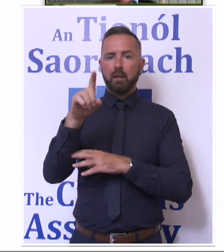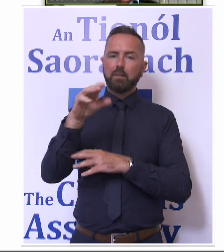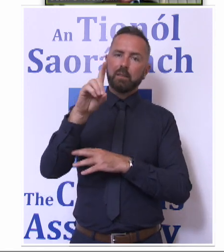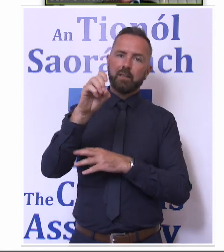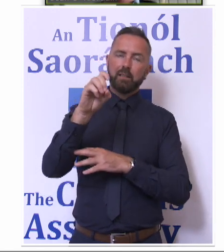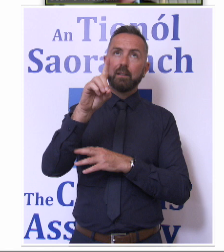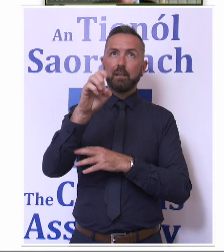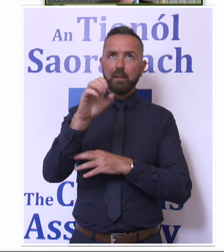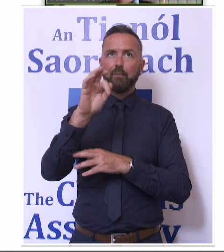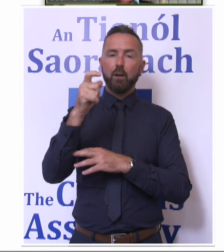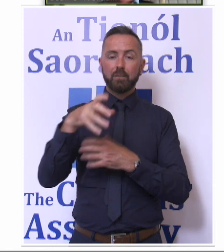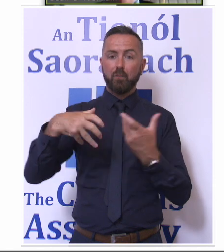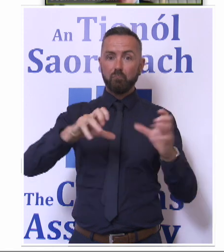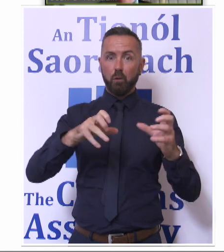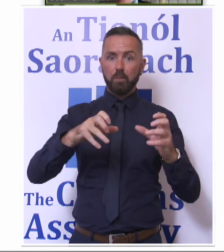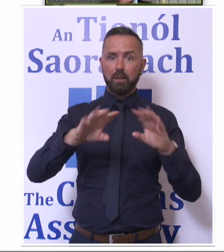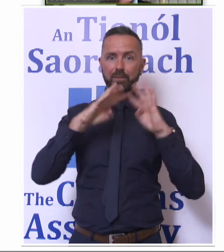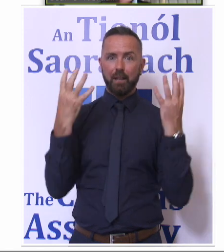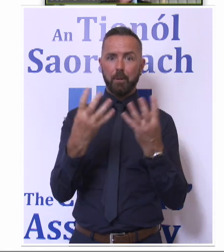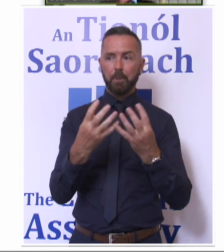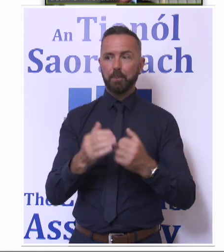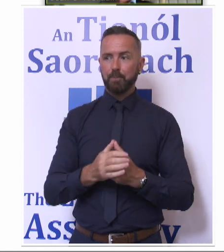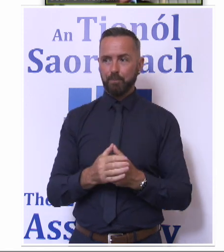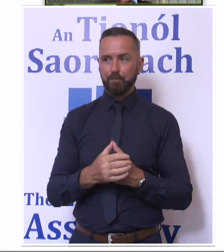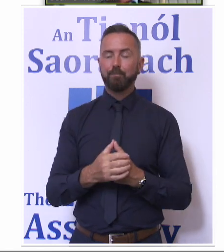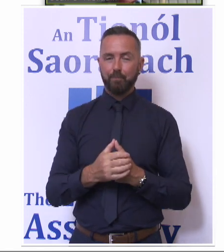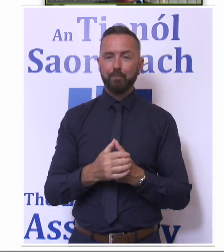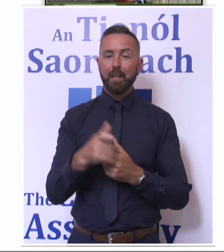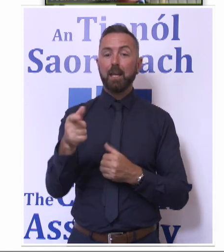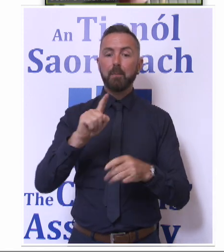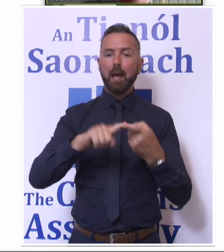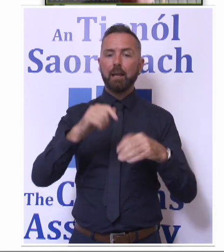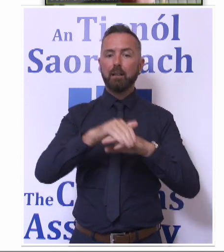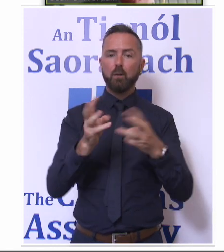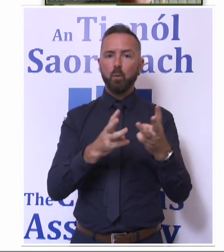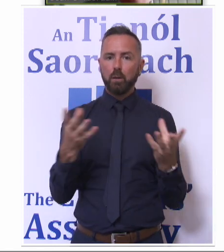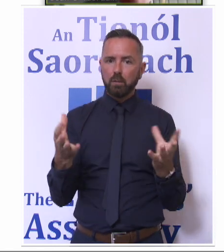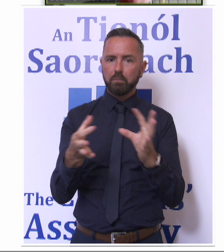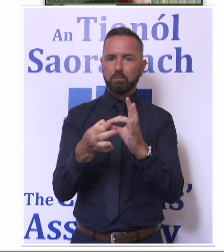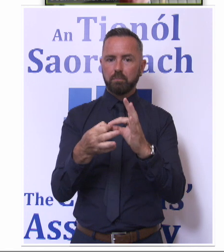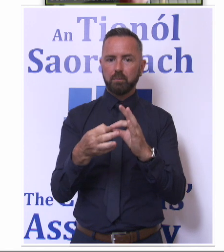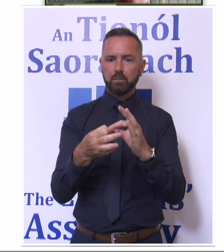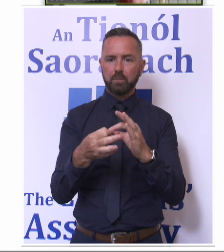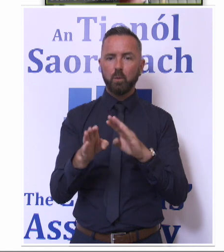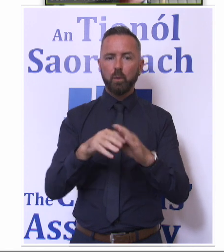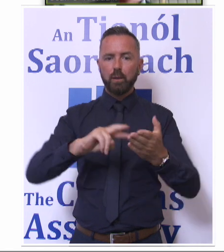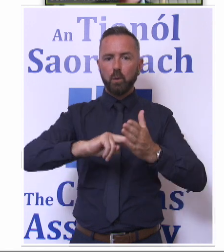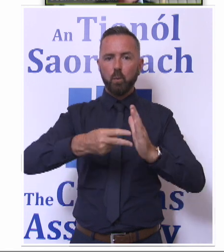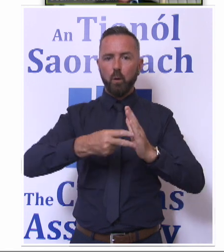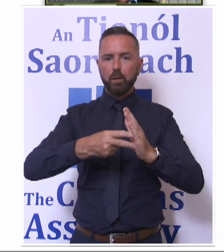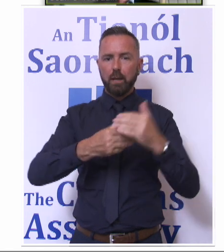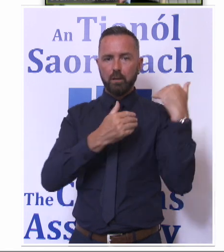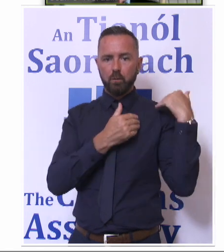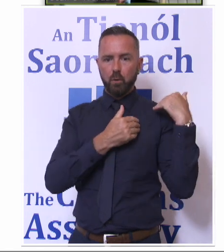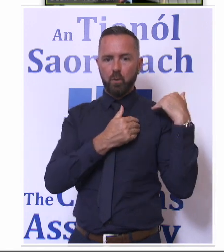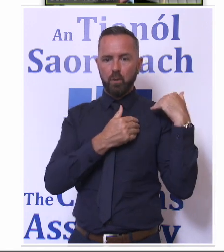he and his colleagues from the various arrondissements work closely through the overarching coordinating role that Anne